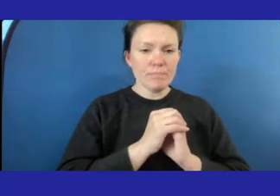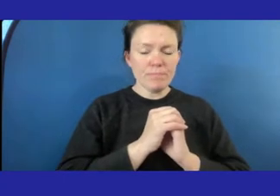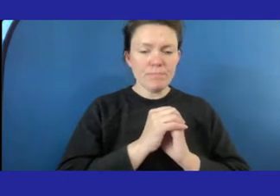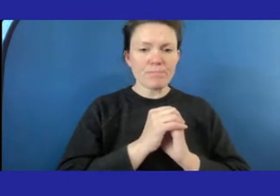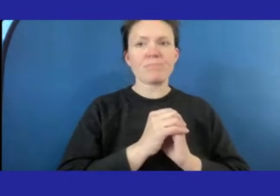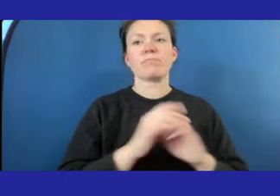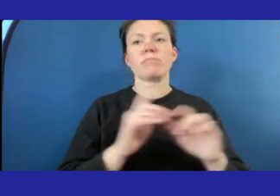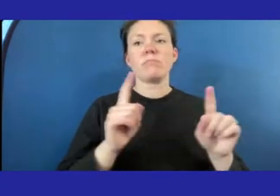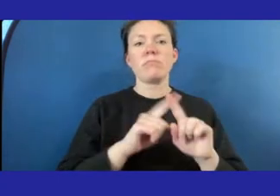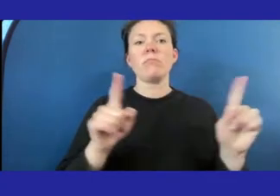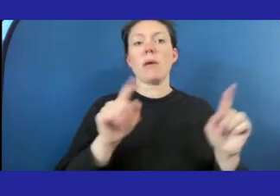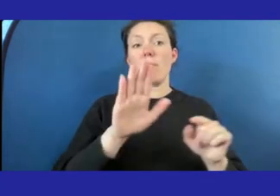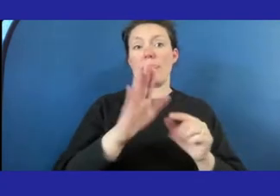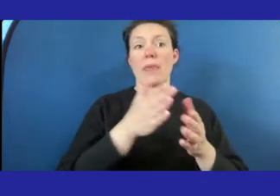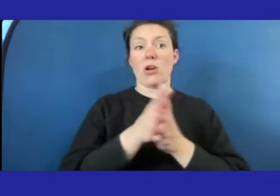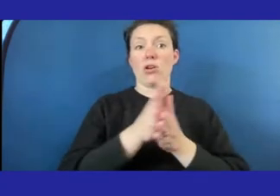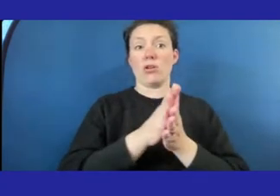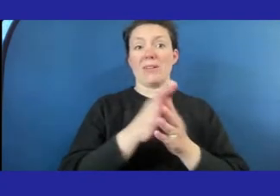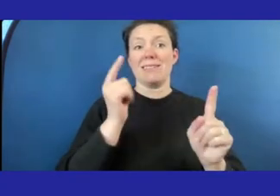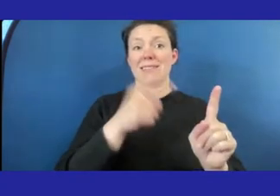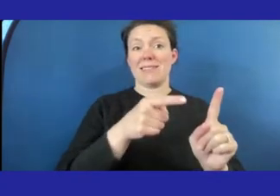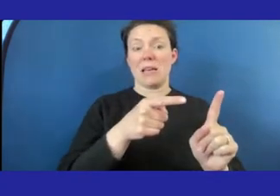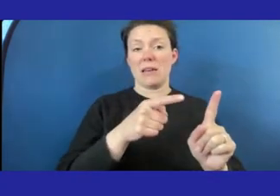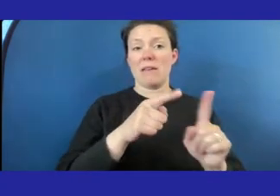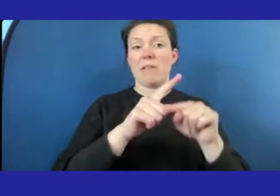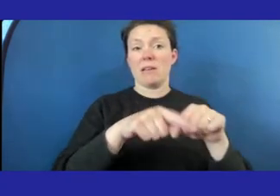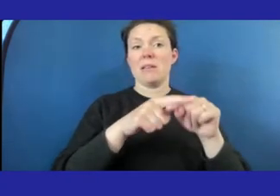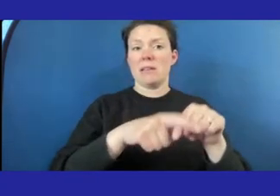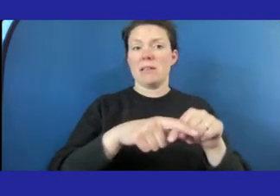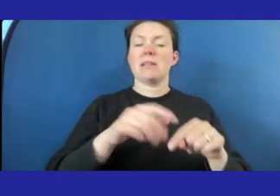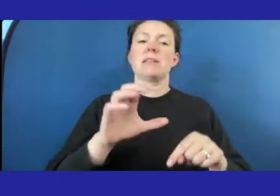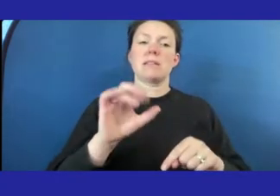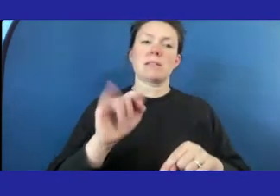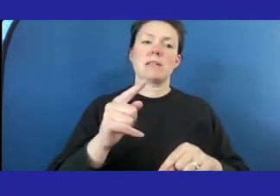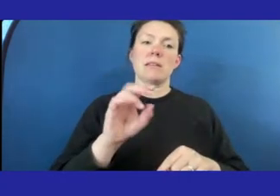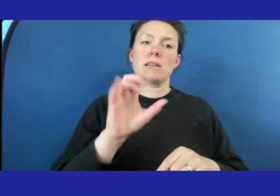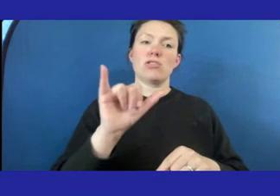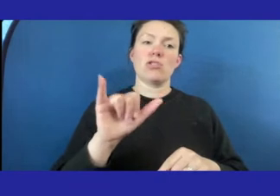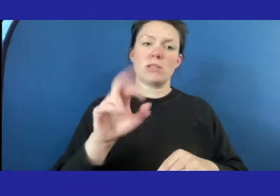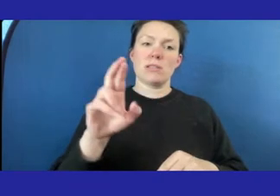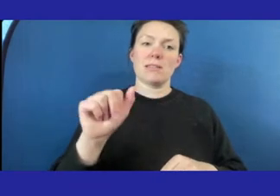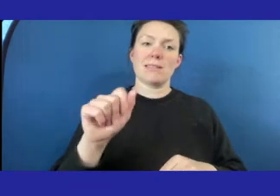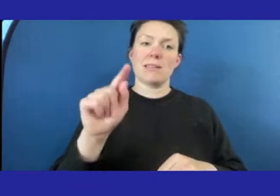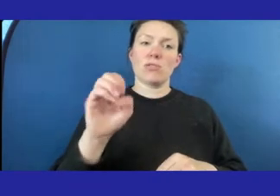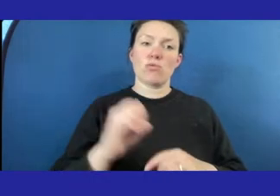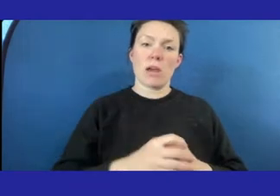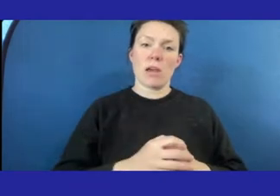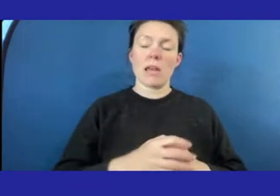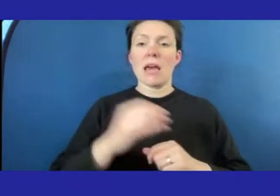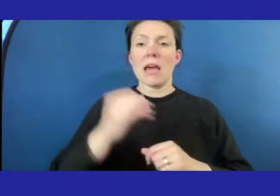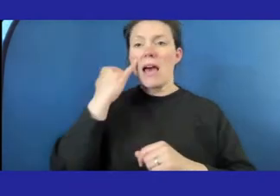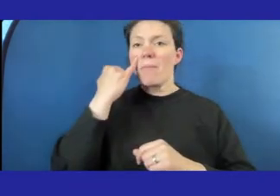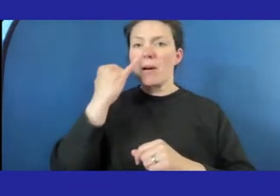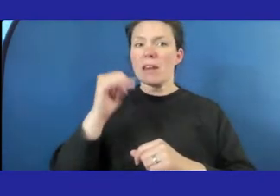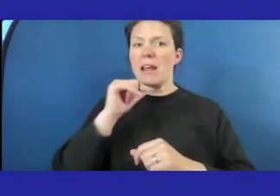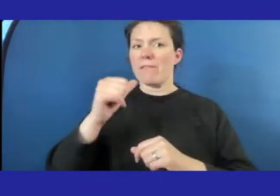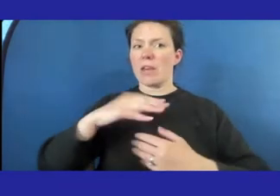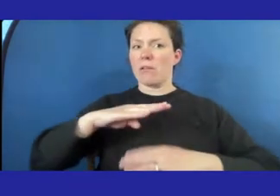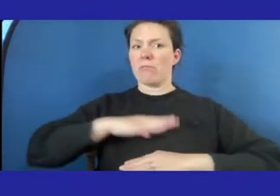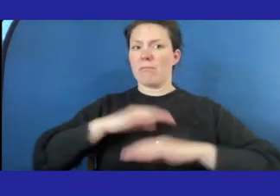But their incentive is, in fact, a contingency rate. Yes. But if they're underperforming, you can